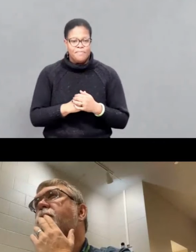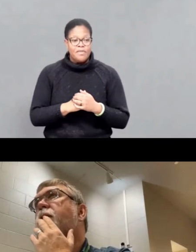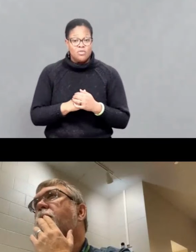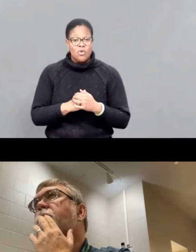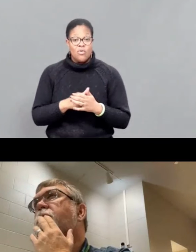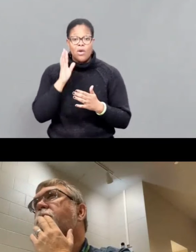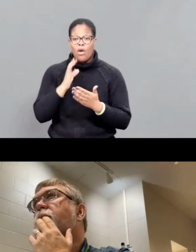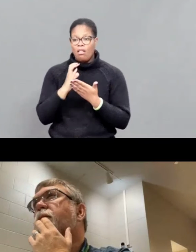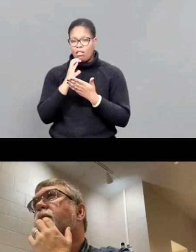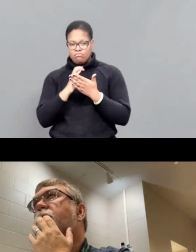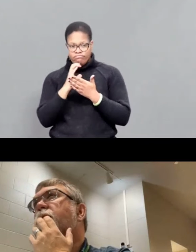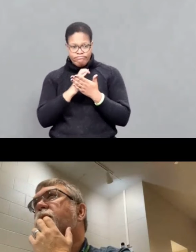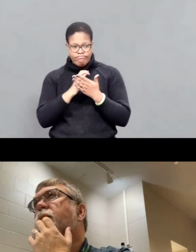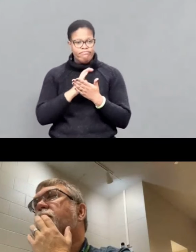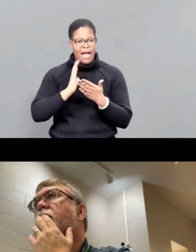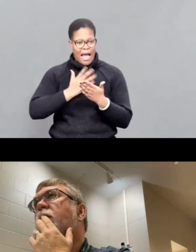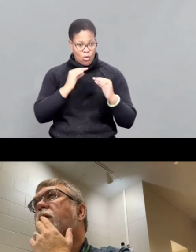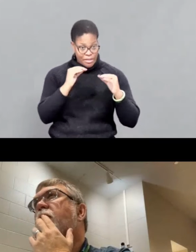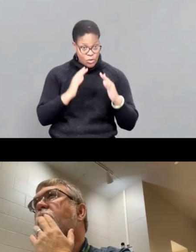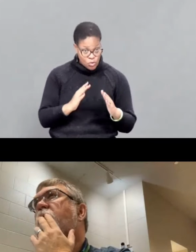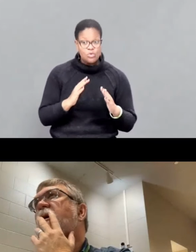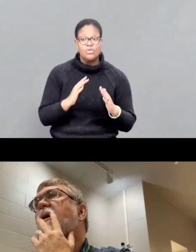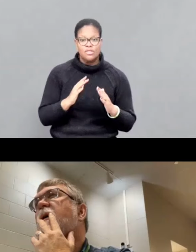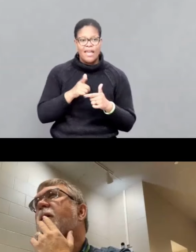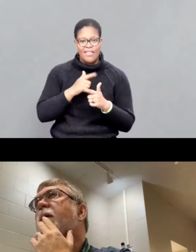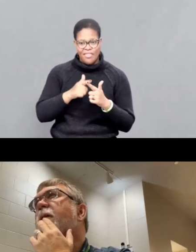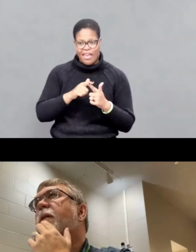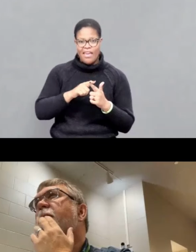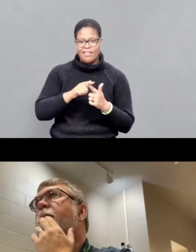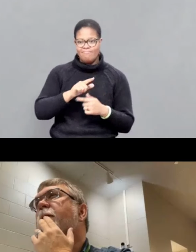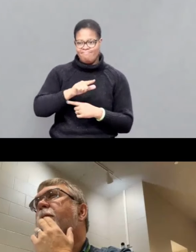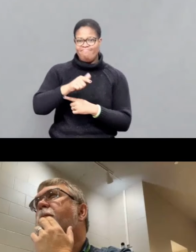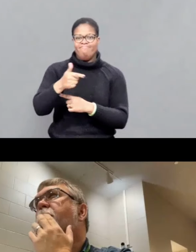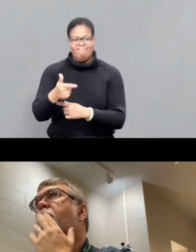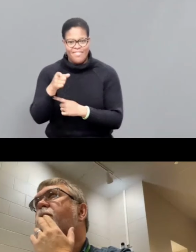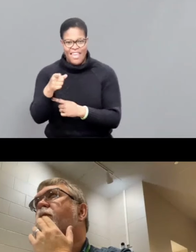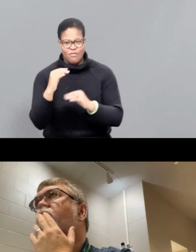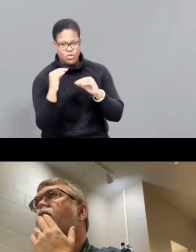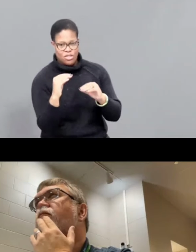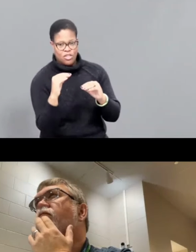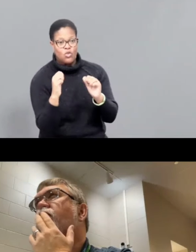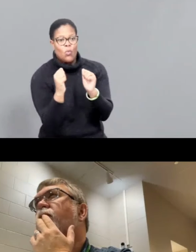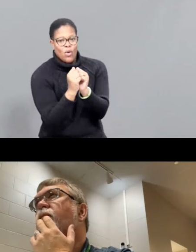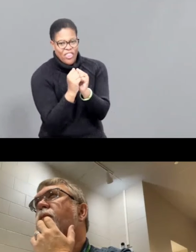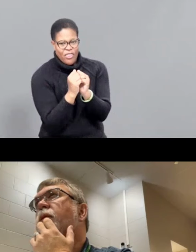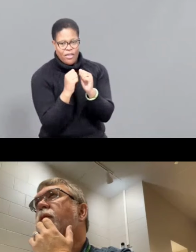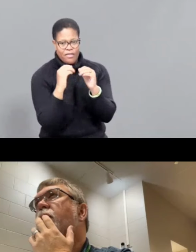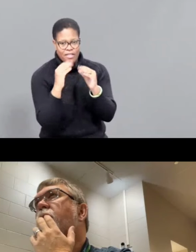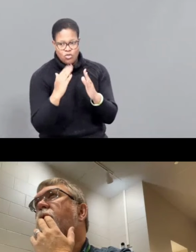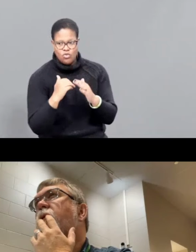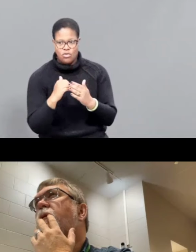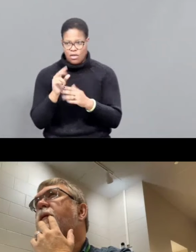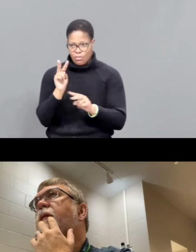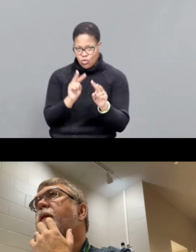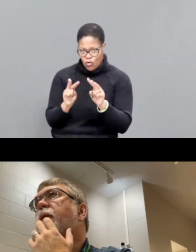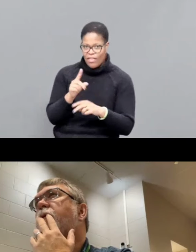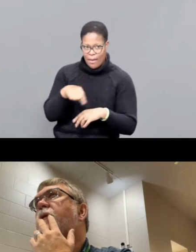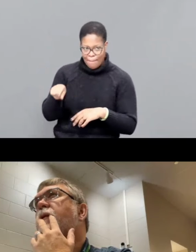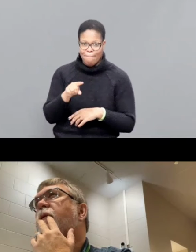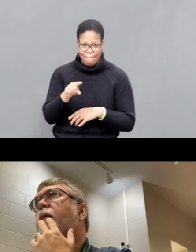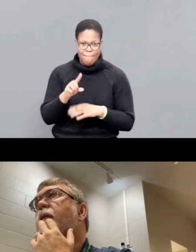So they'll observe our teachers teaching, and then they'll have to teach some lessons as well with our teacher observing them